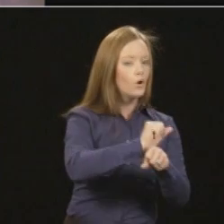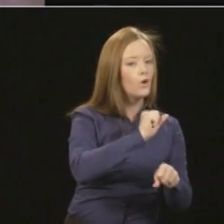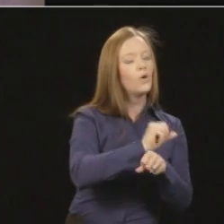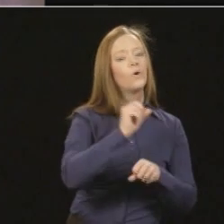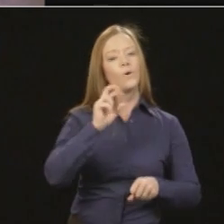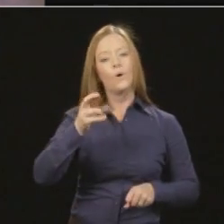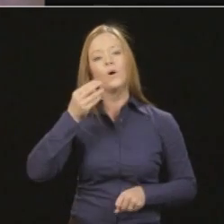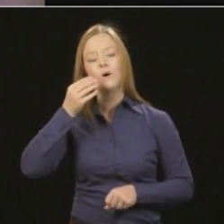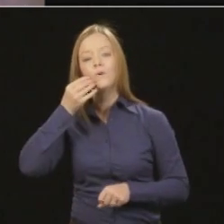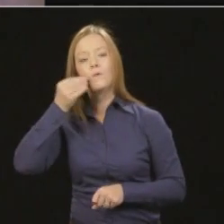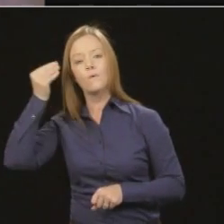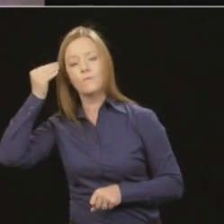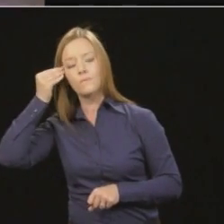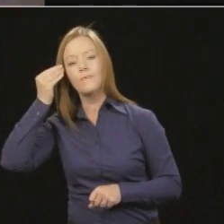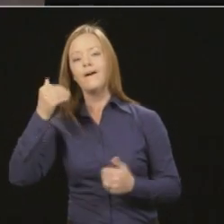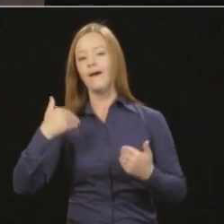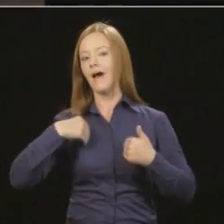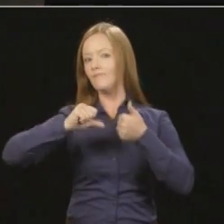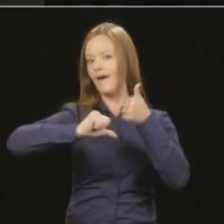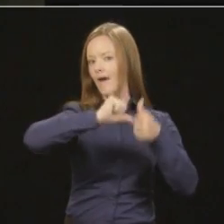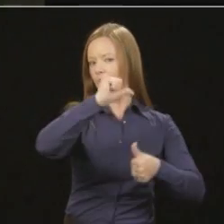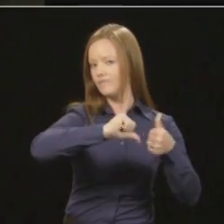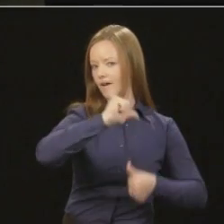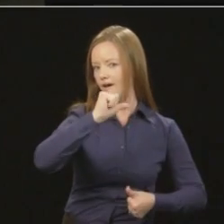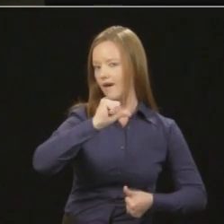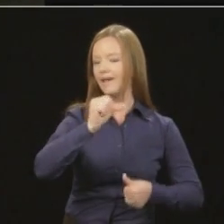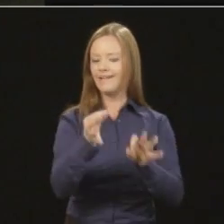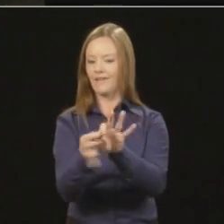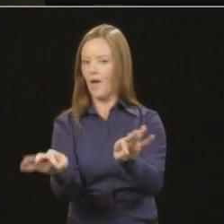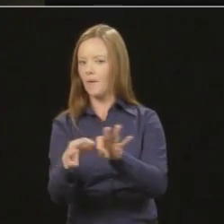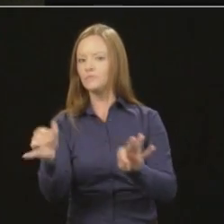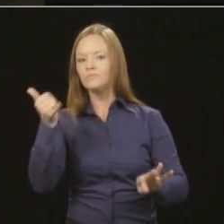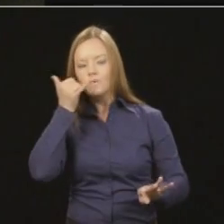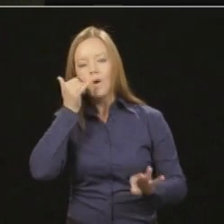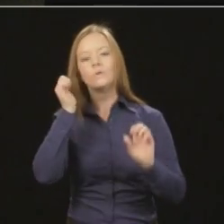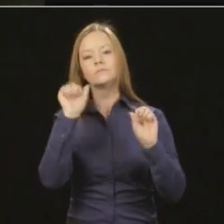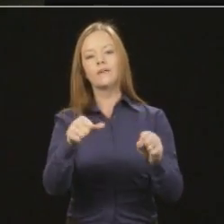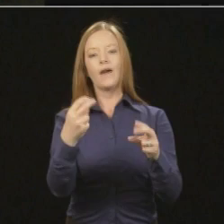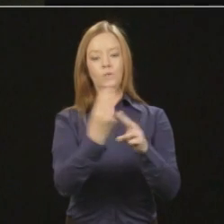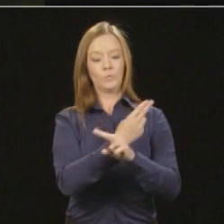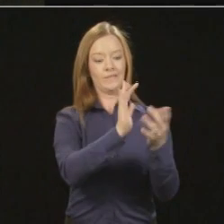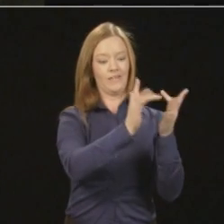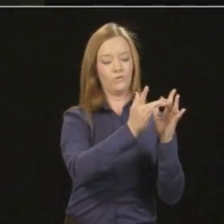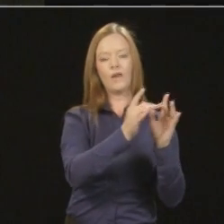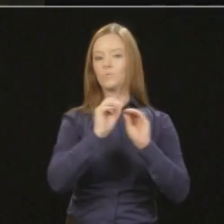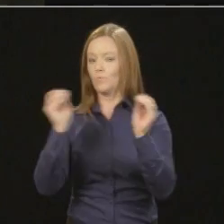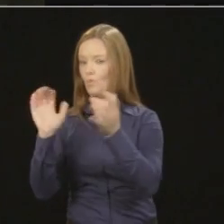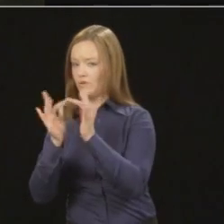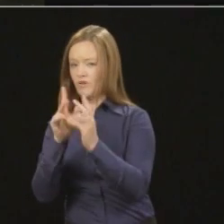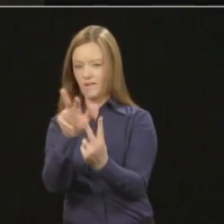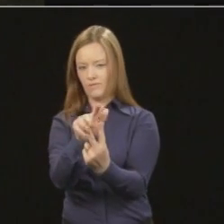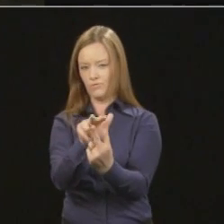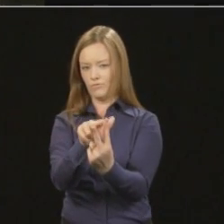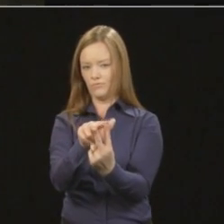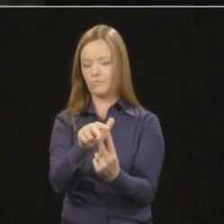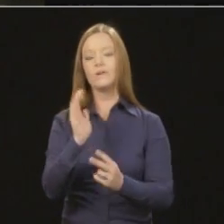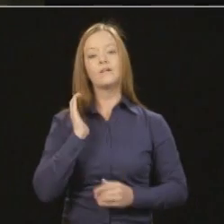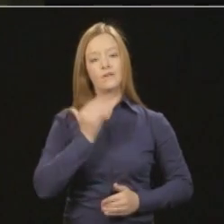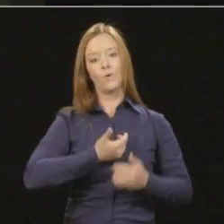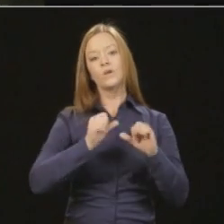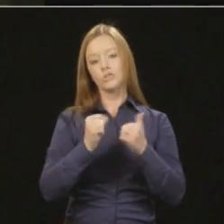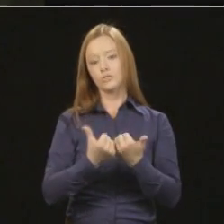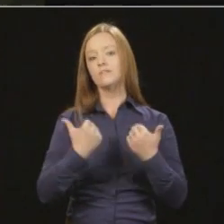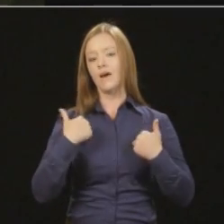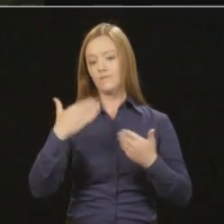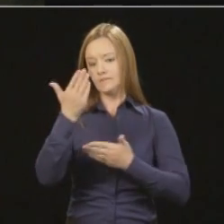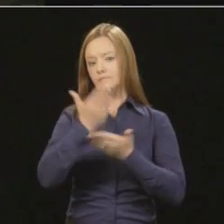with or without the internet. Our agency provides some of these telephones free of charge. So you're going to want to